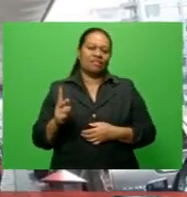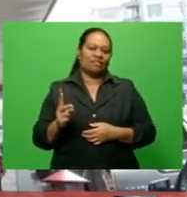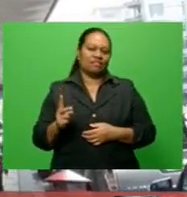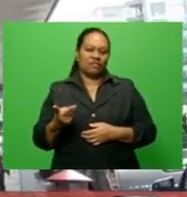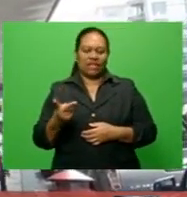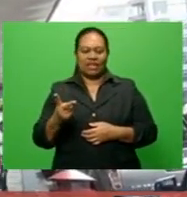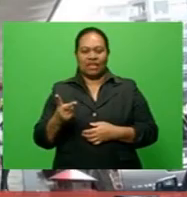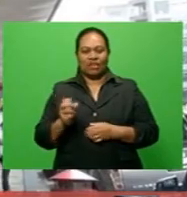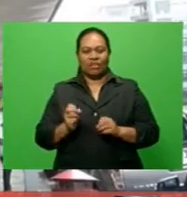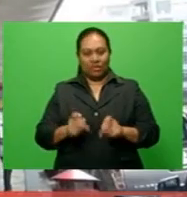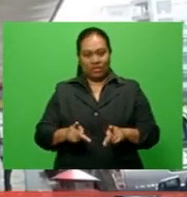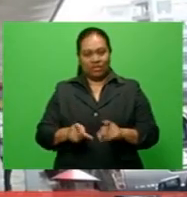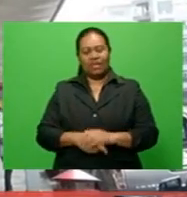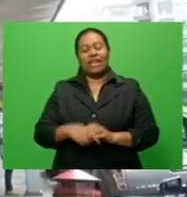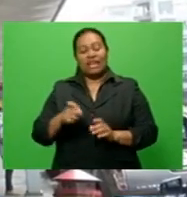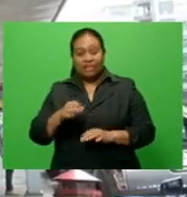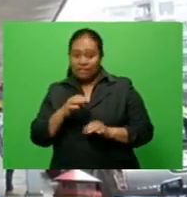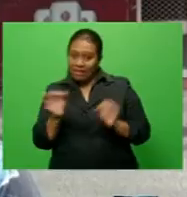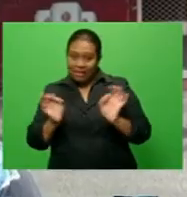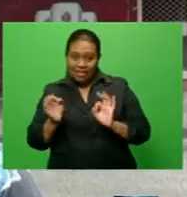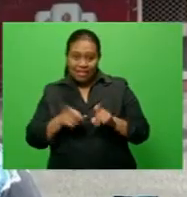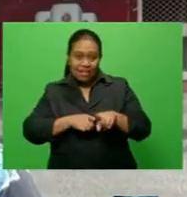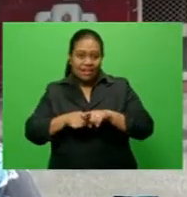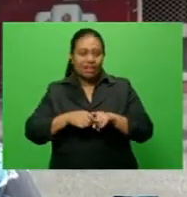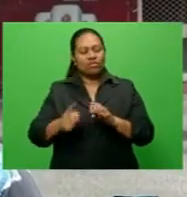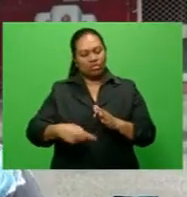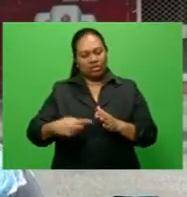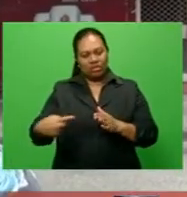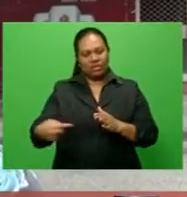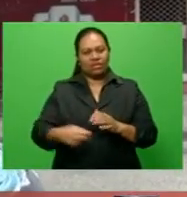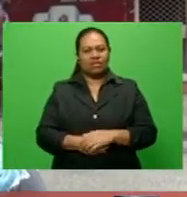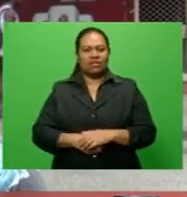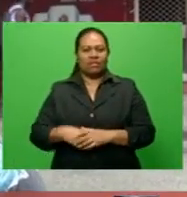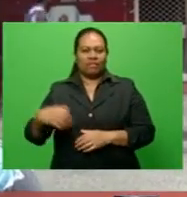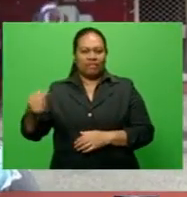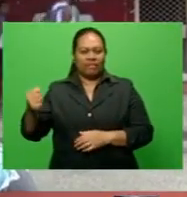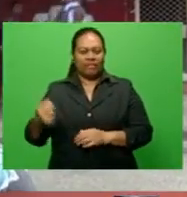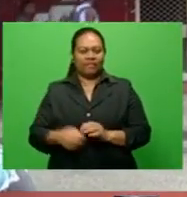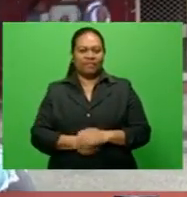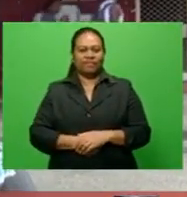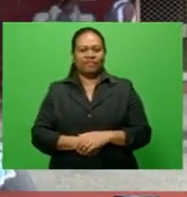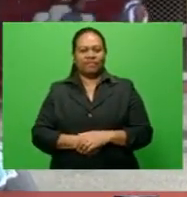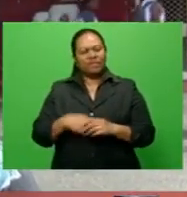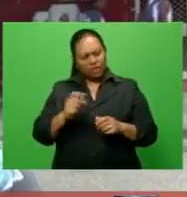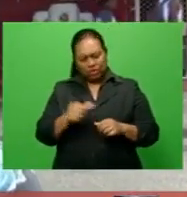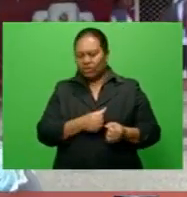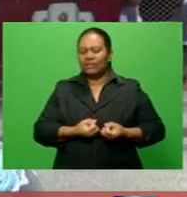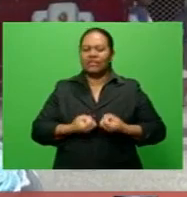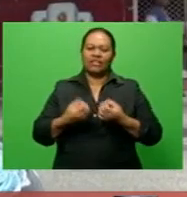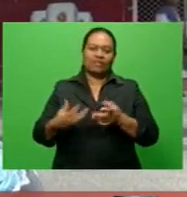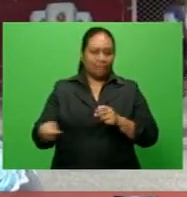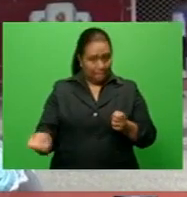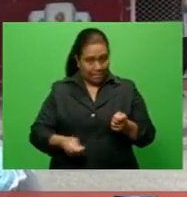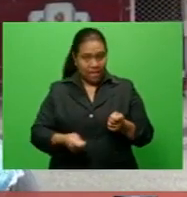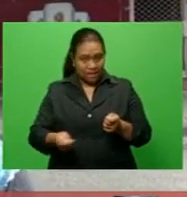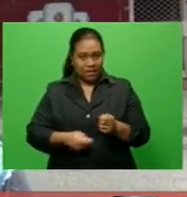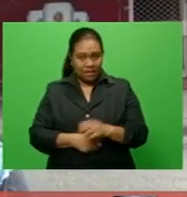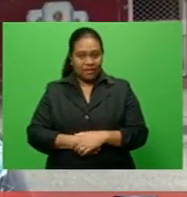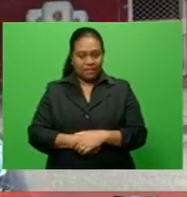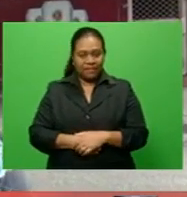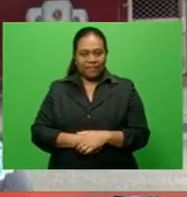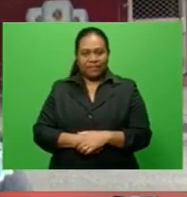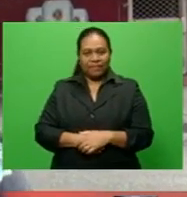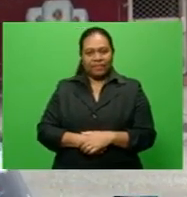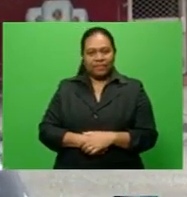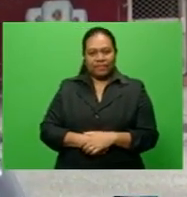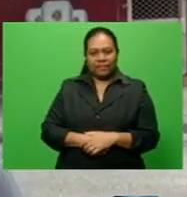to reoffend, then he or she should be banned for life. I think the right thing would be to give them some form of punishment so that